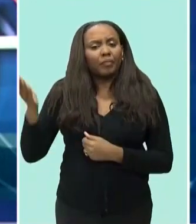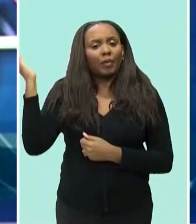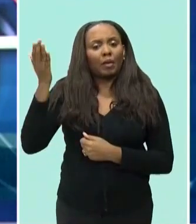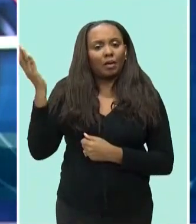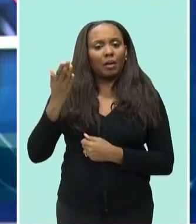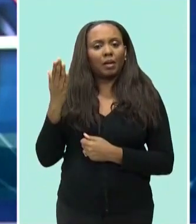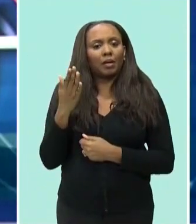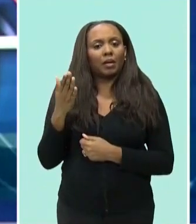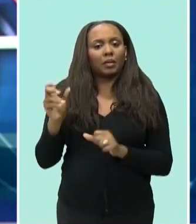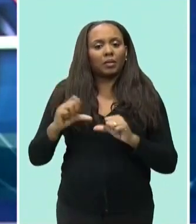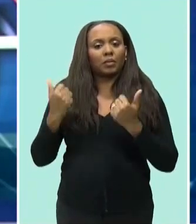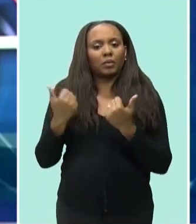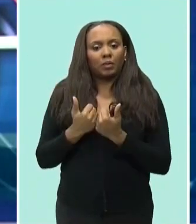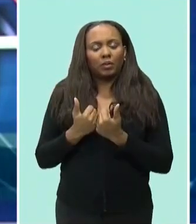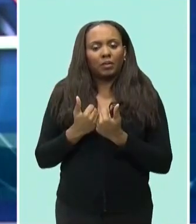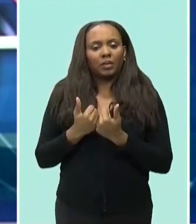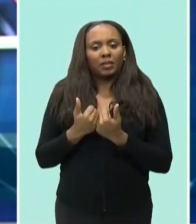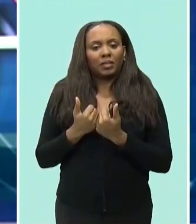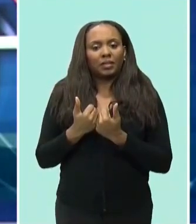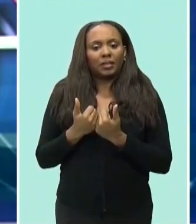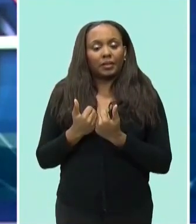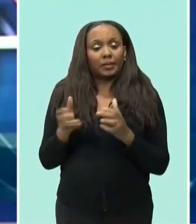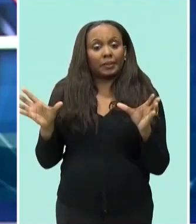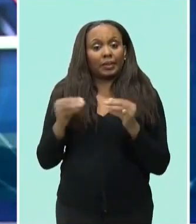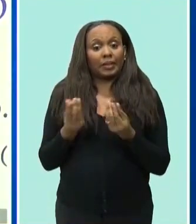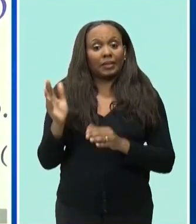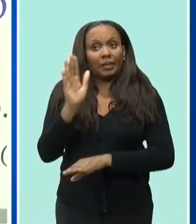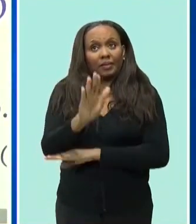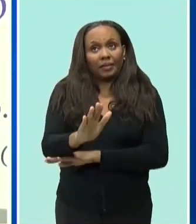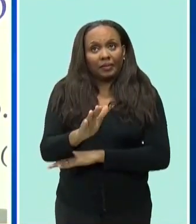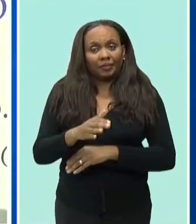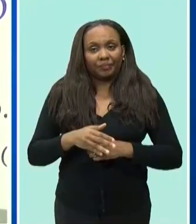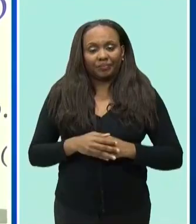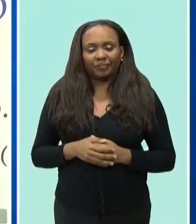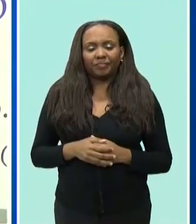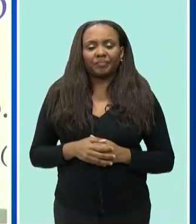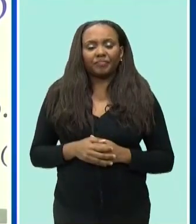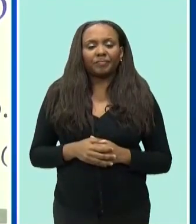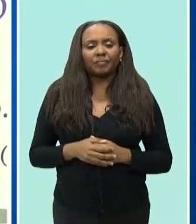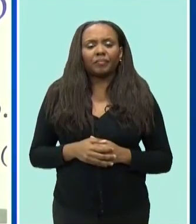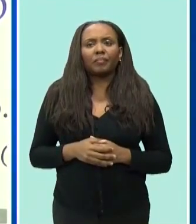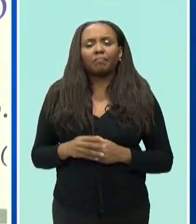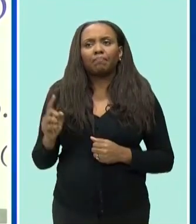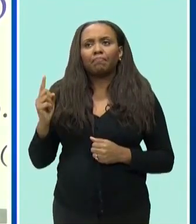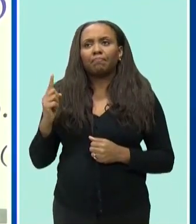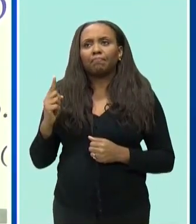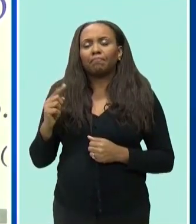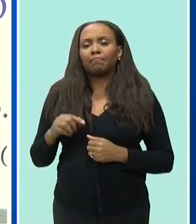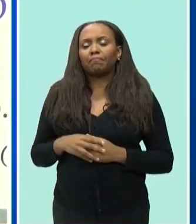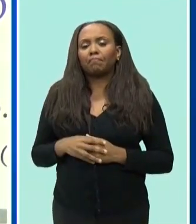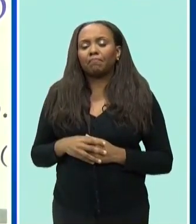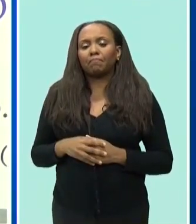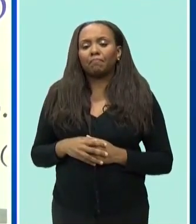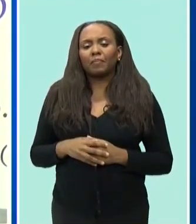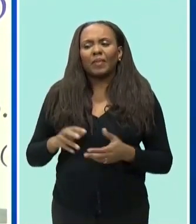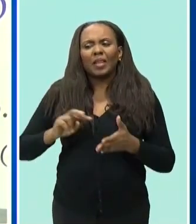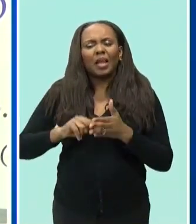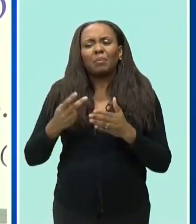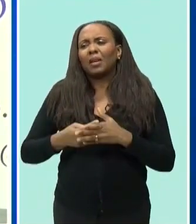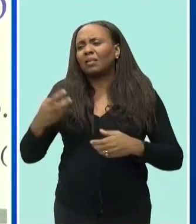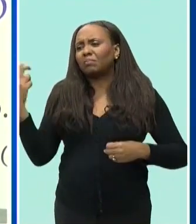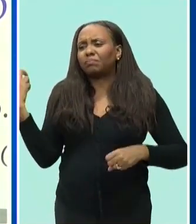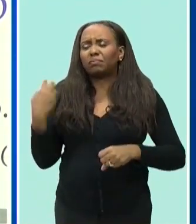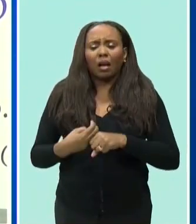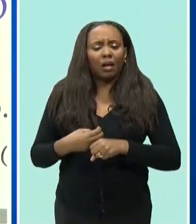association's Garrison headquarters this afternoon. That translates into hardship.